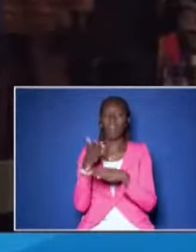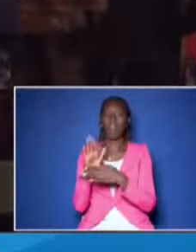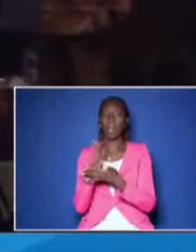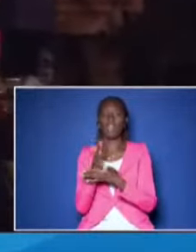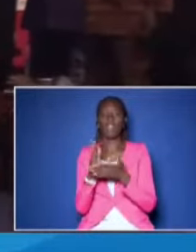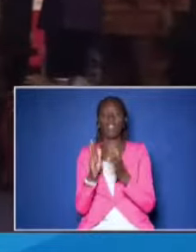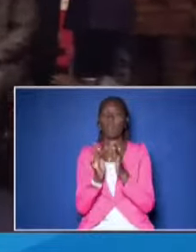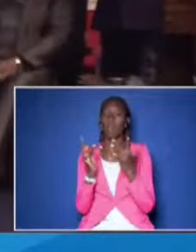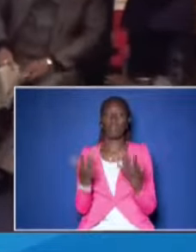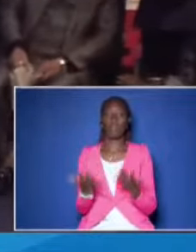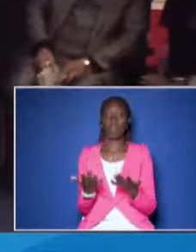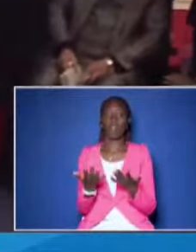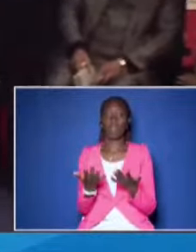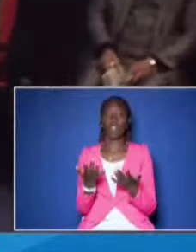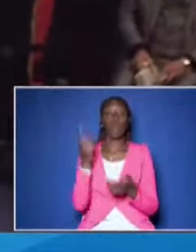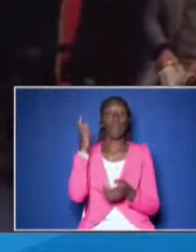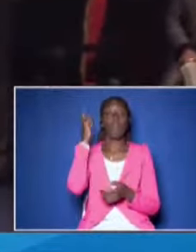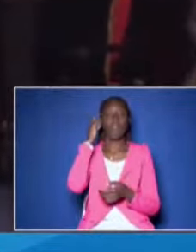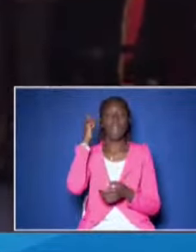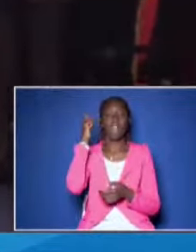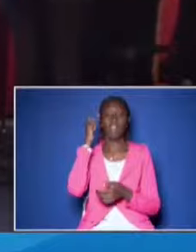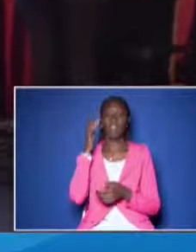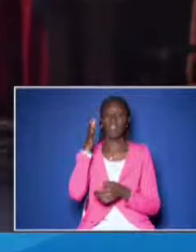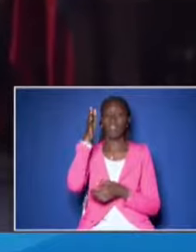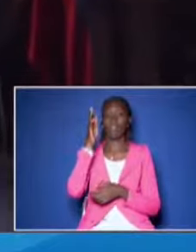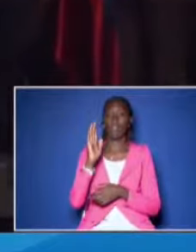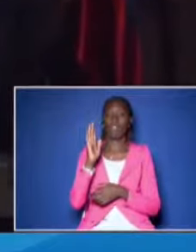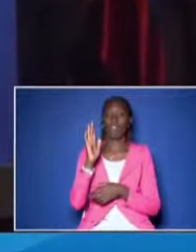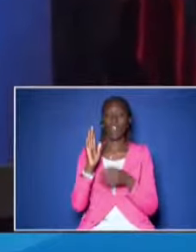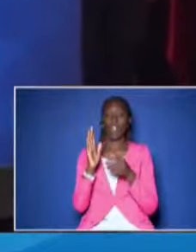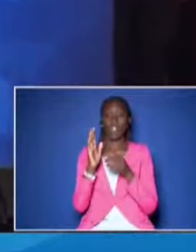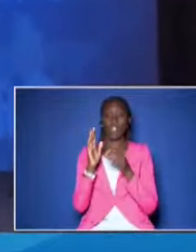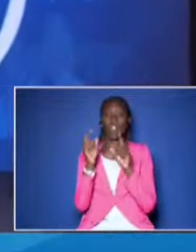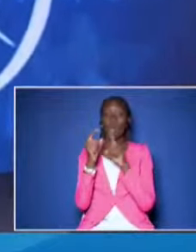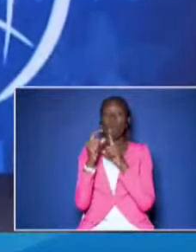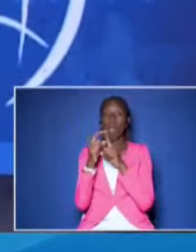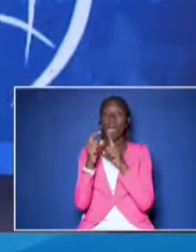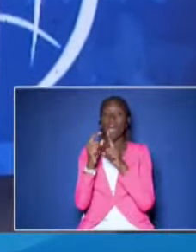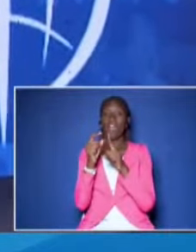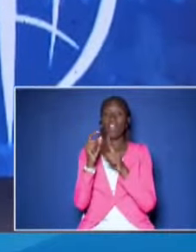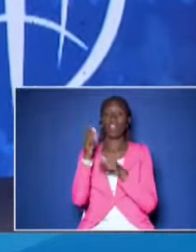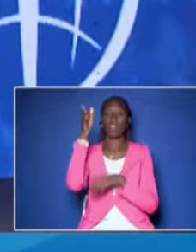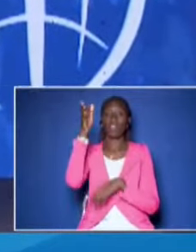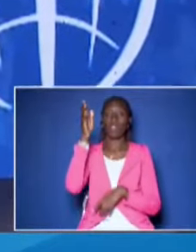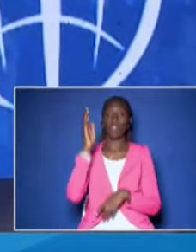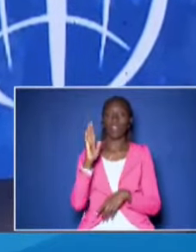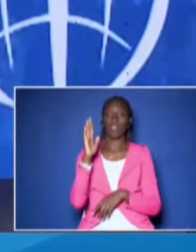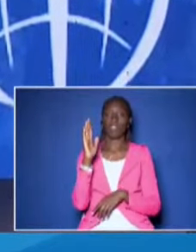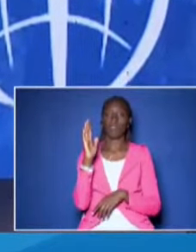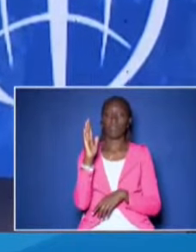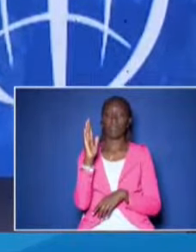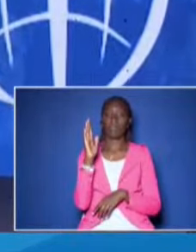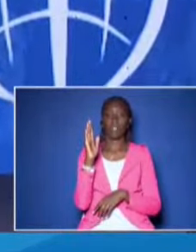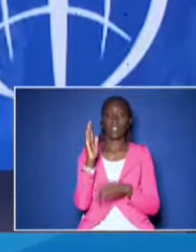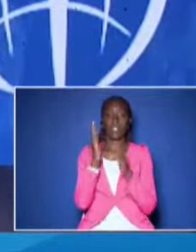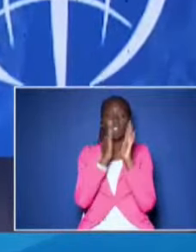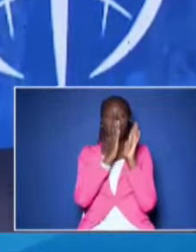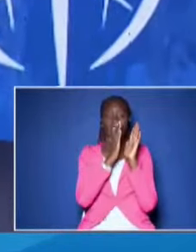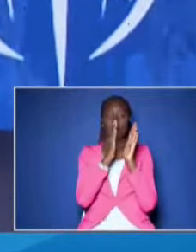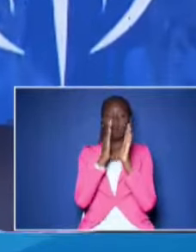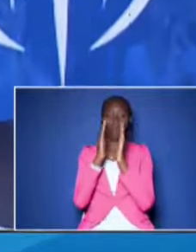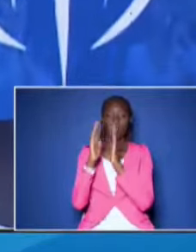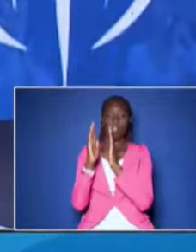imposs the mind of God the word of God a